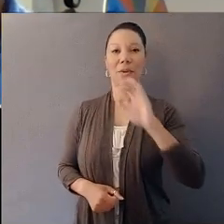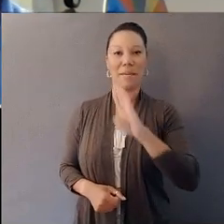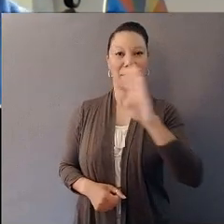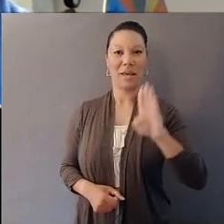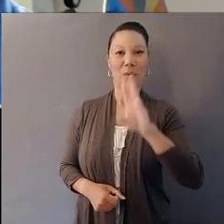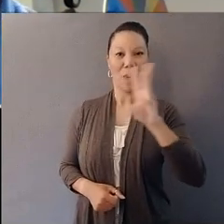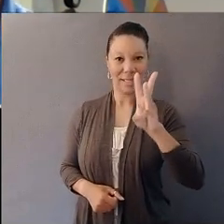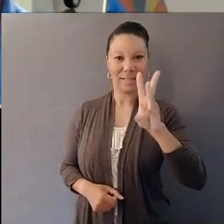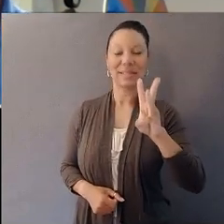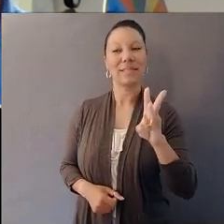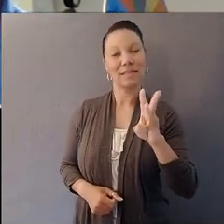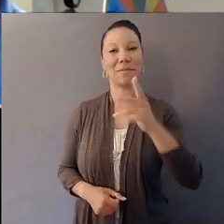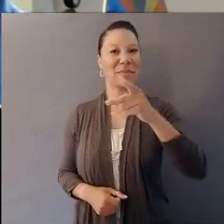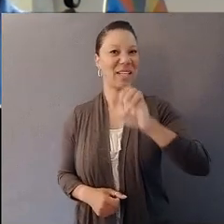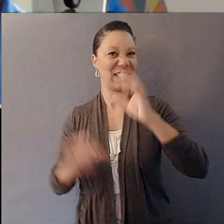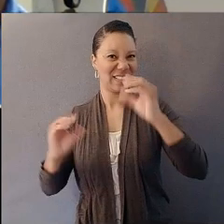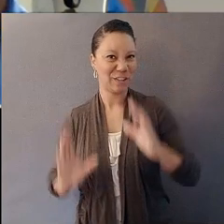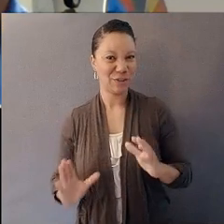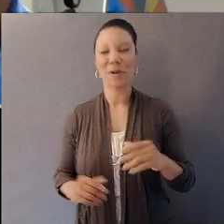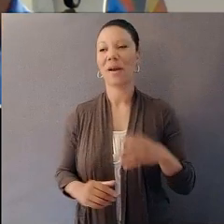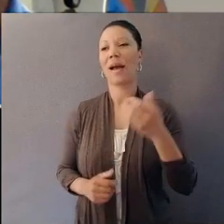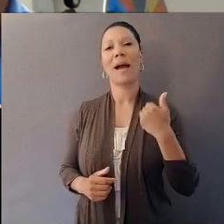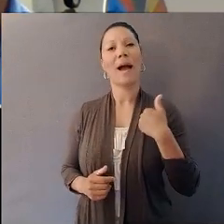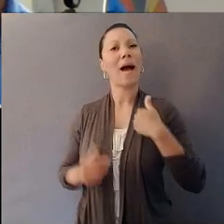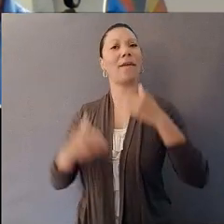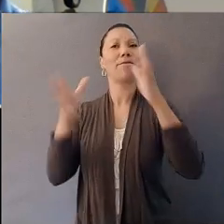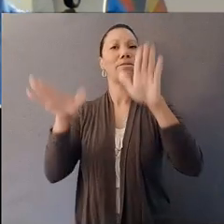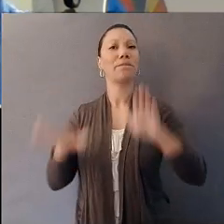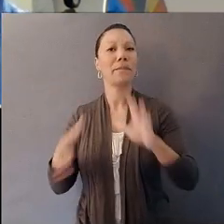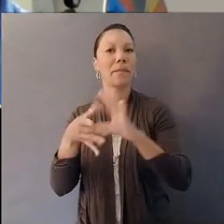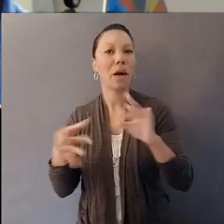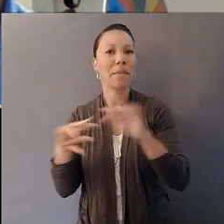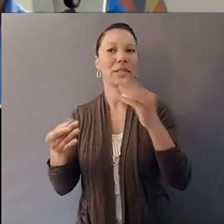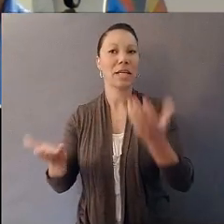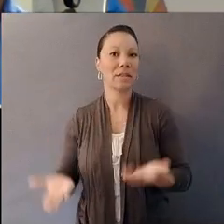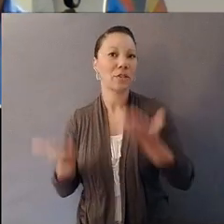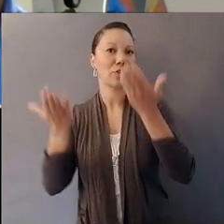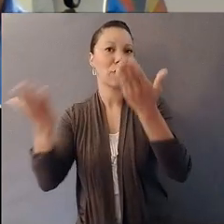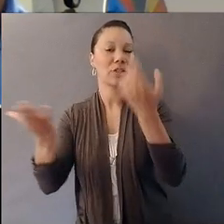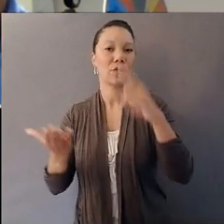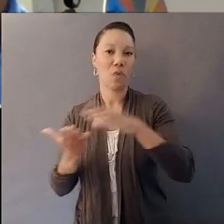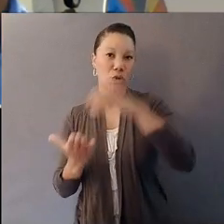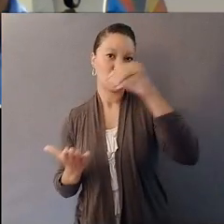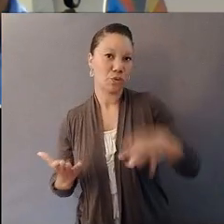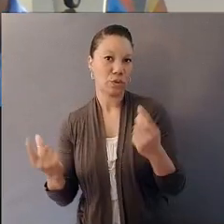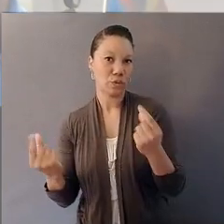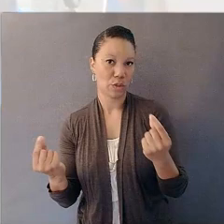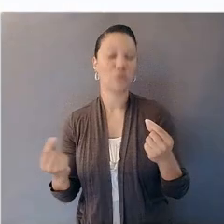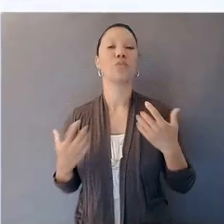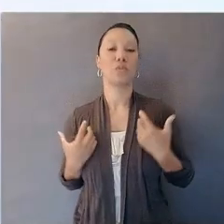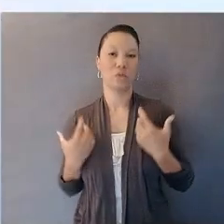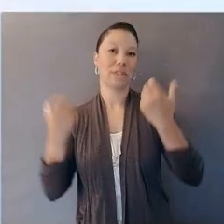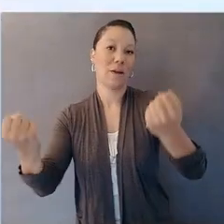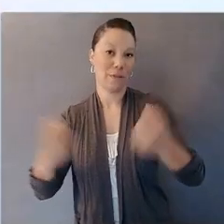had great things to say and also provided some excellent tips on things students can do to stay healthy.